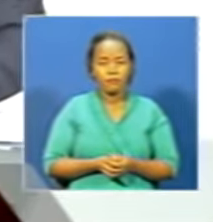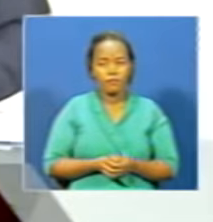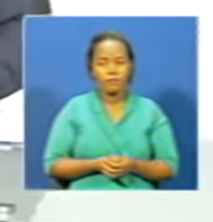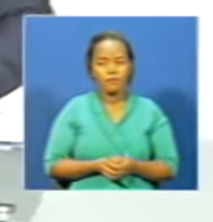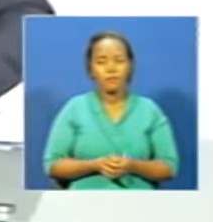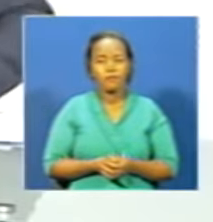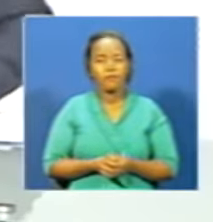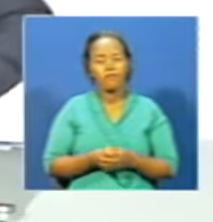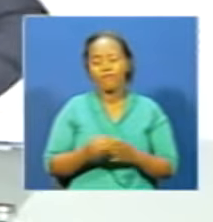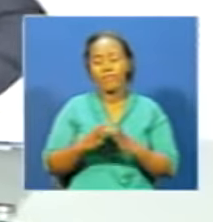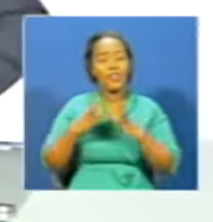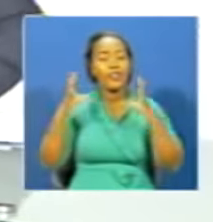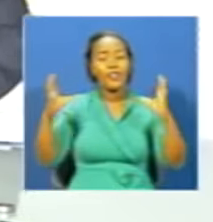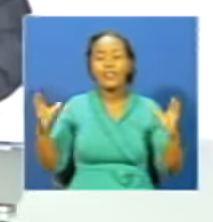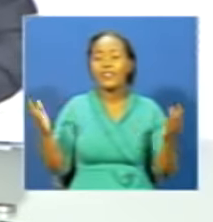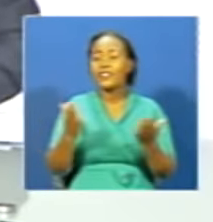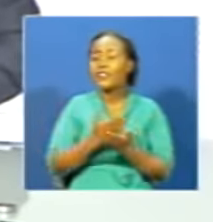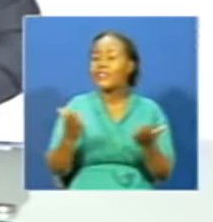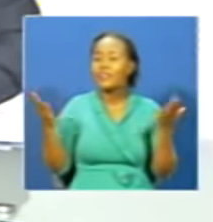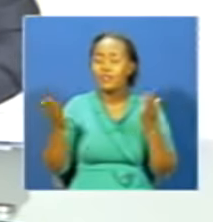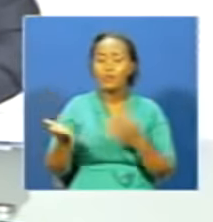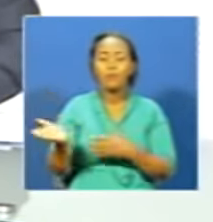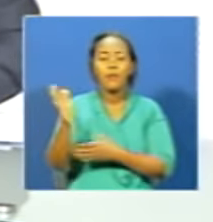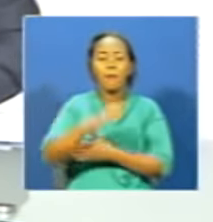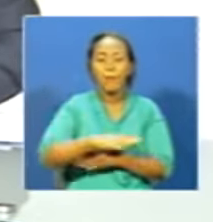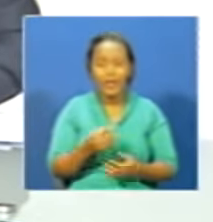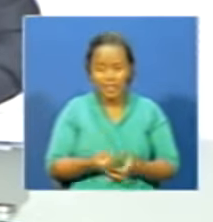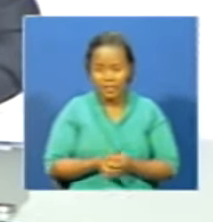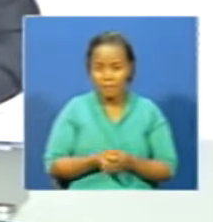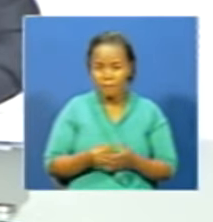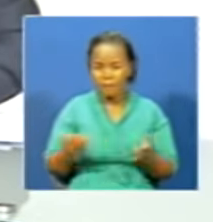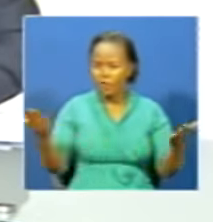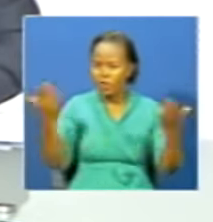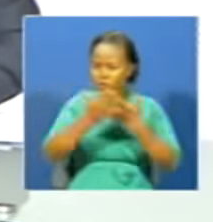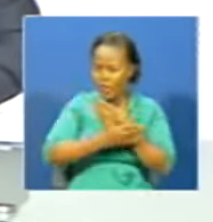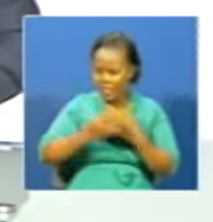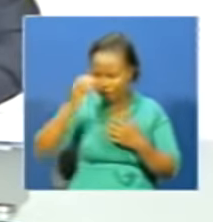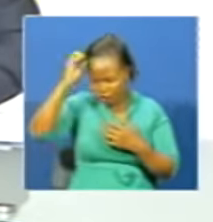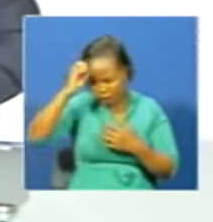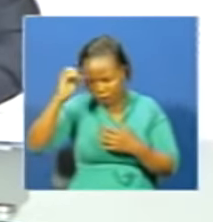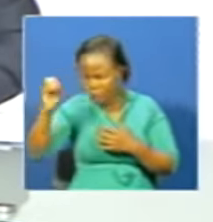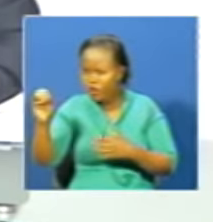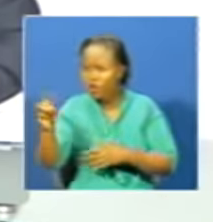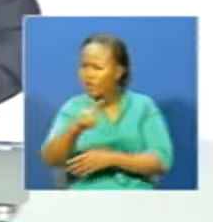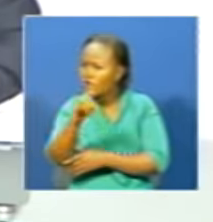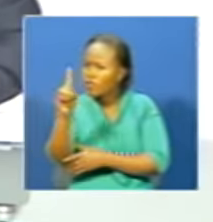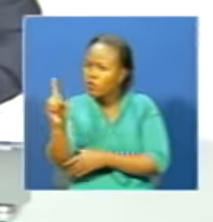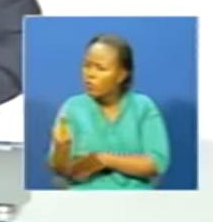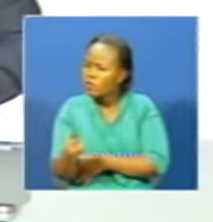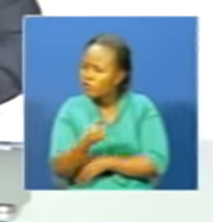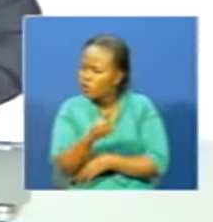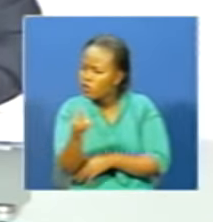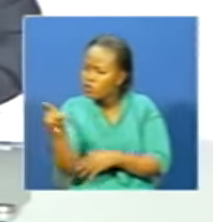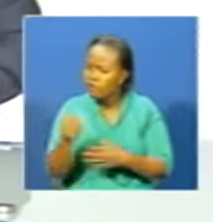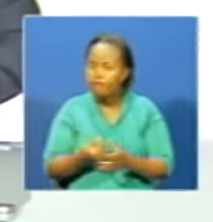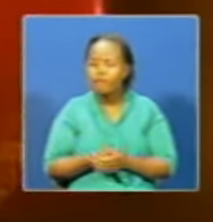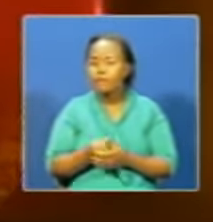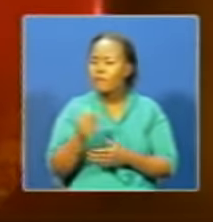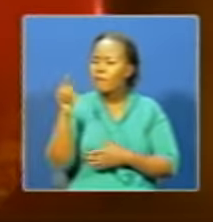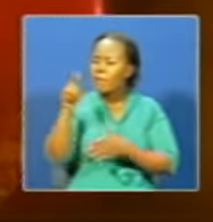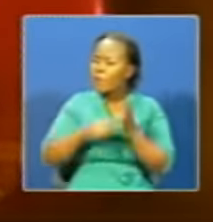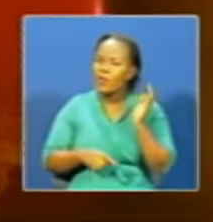Great things to come ahead. Now, tonight on our opinion poll quiz, we are asking you, what would make you